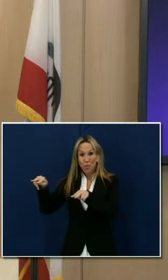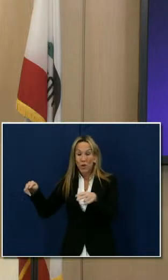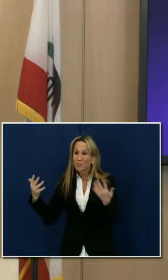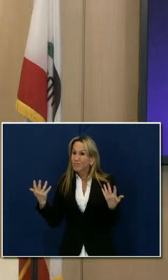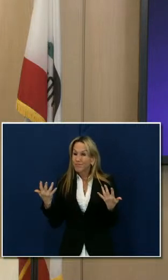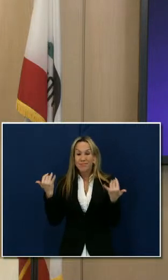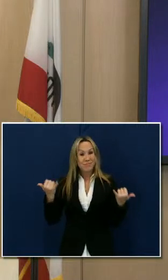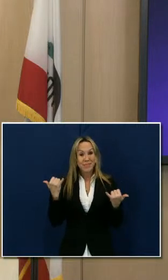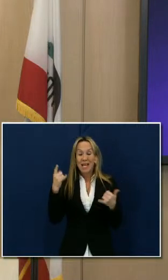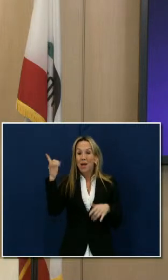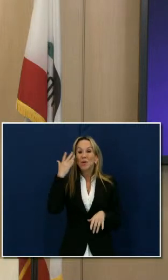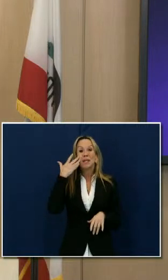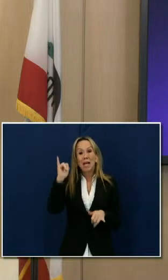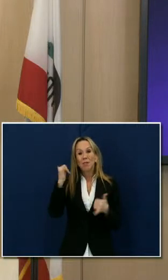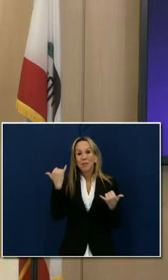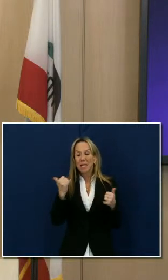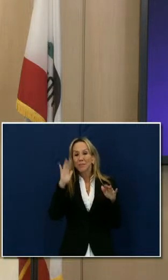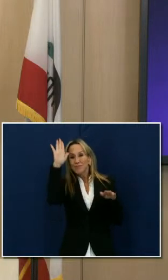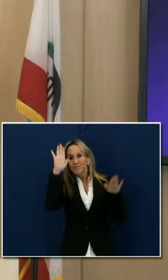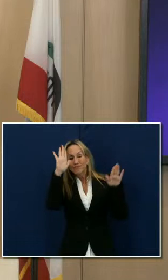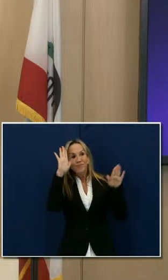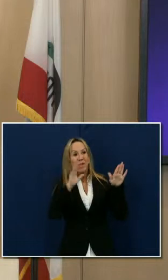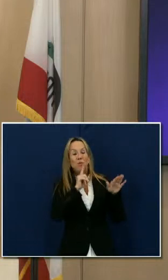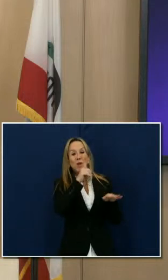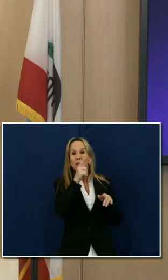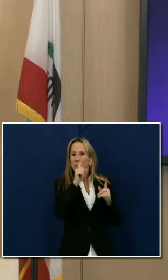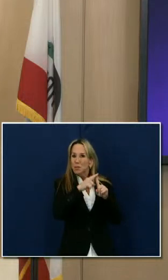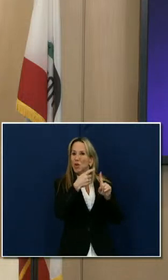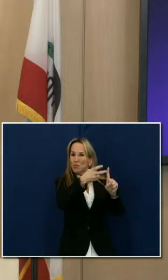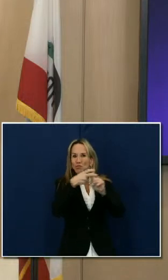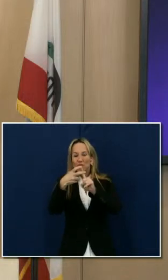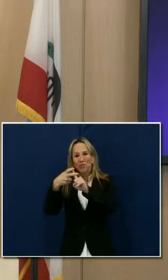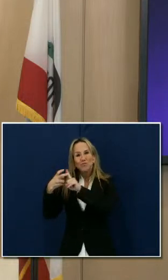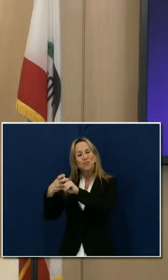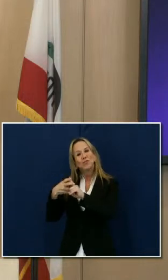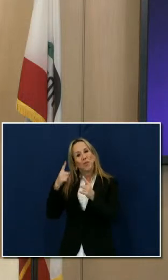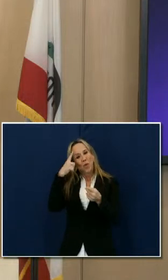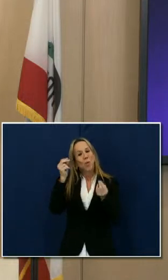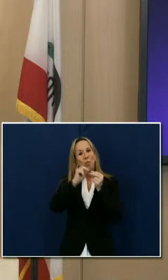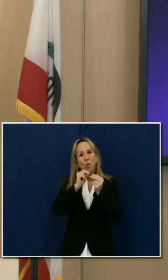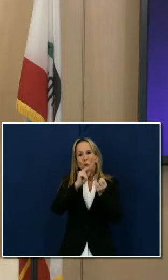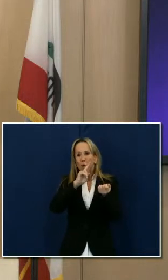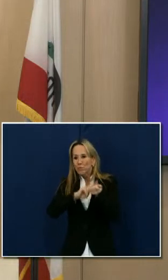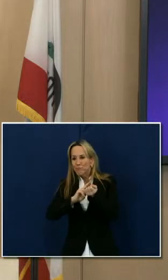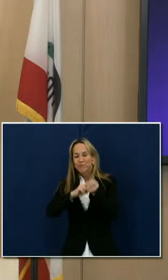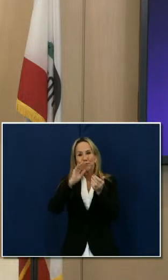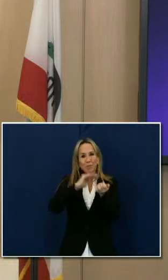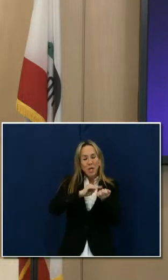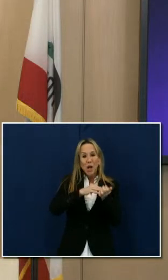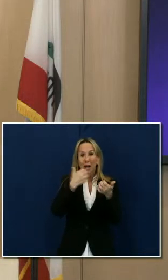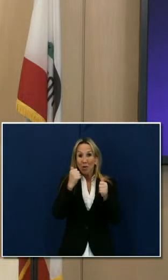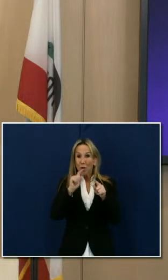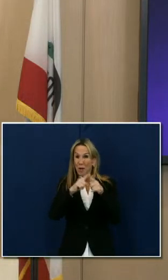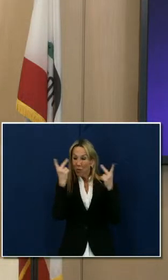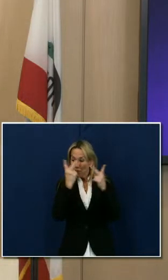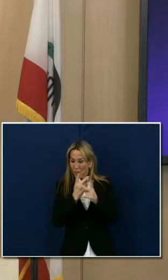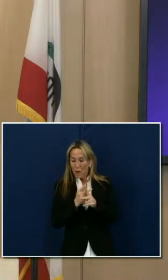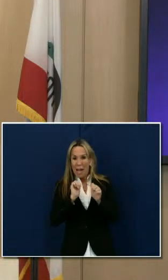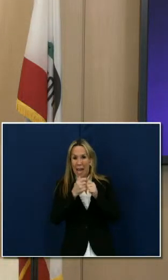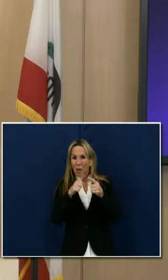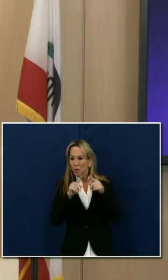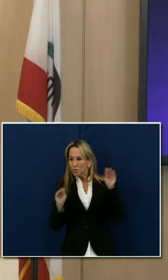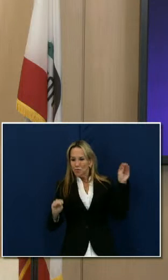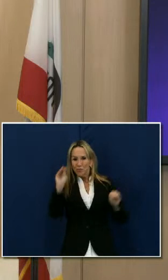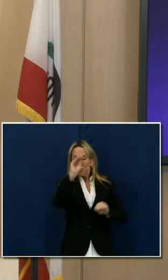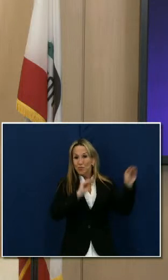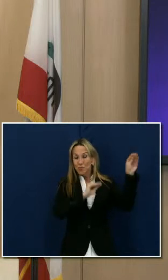of California with staffing resources, and they are being incredibly creative in how they can reallocate and remove things around. They are